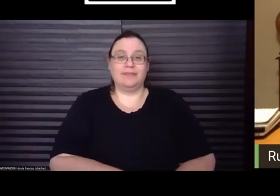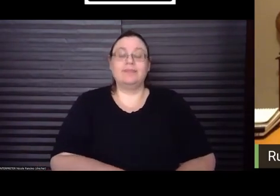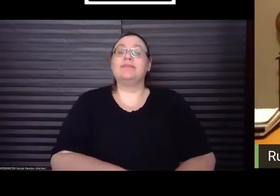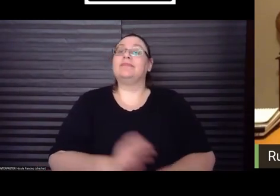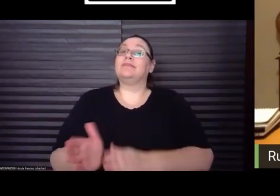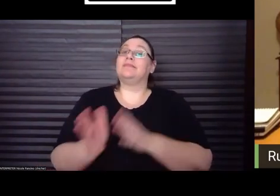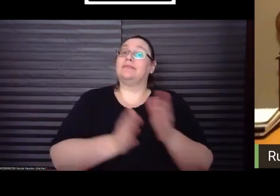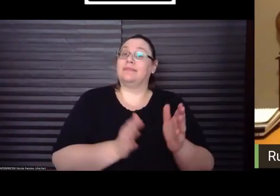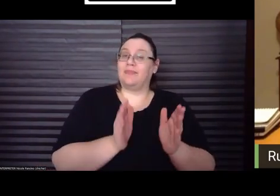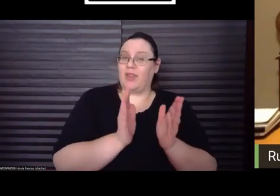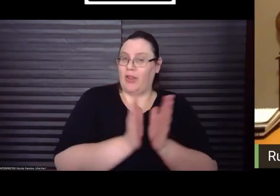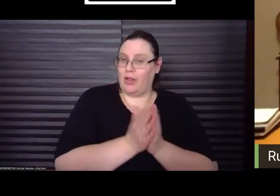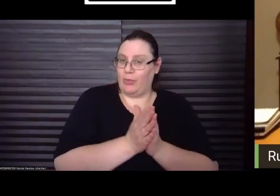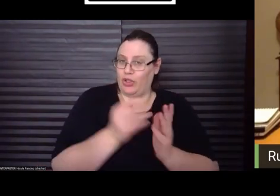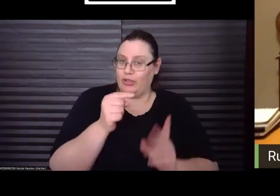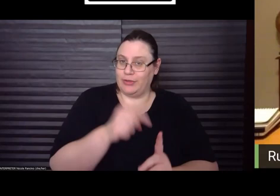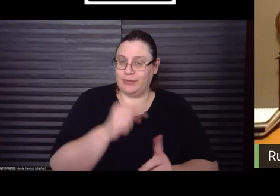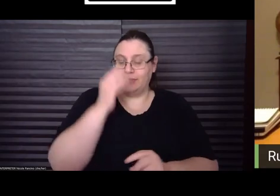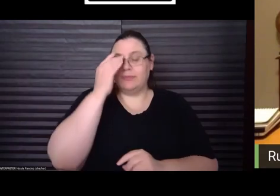The book.